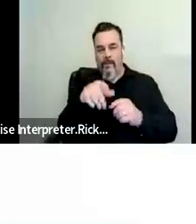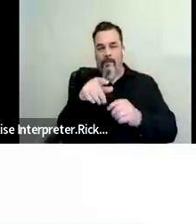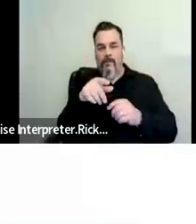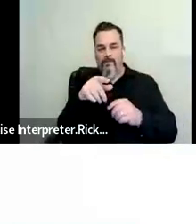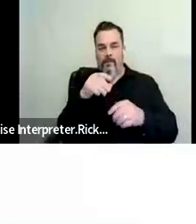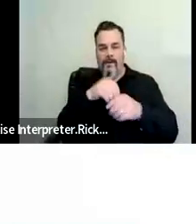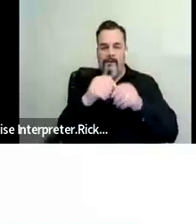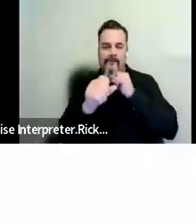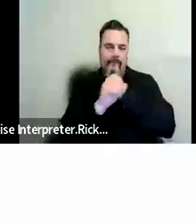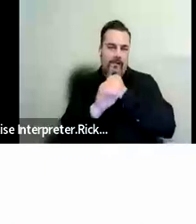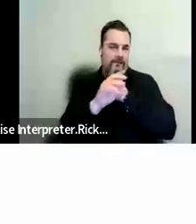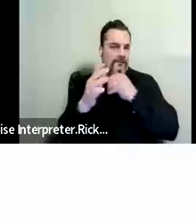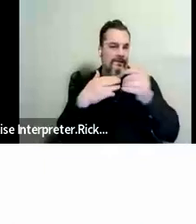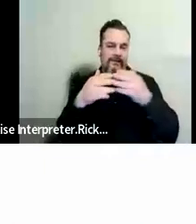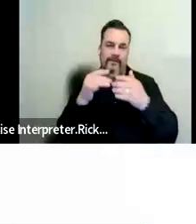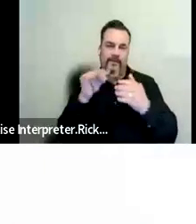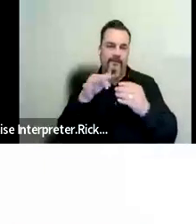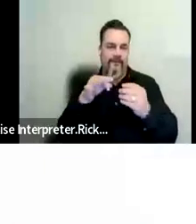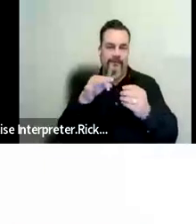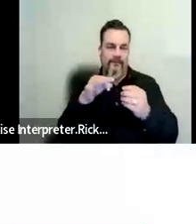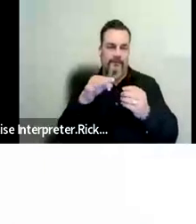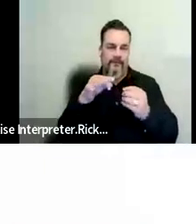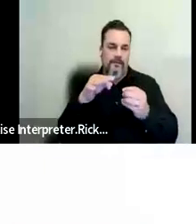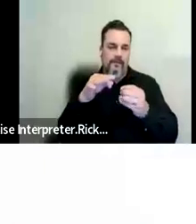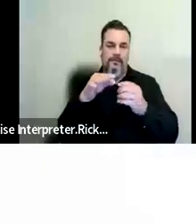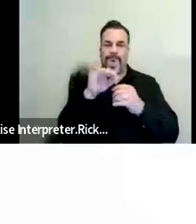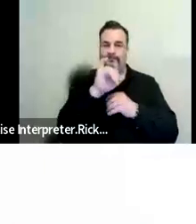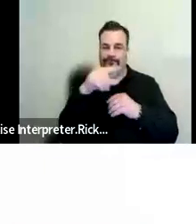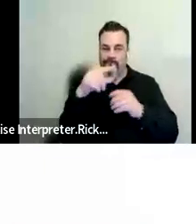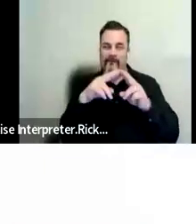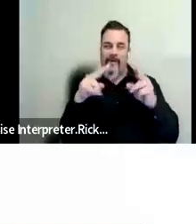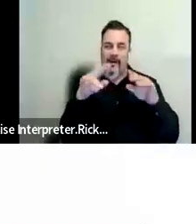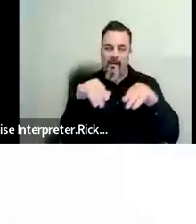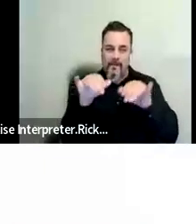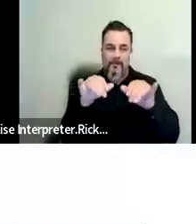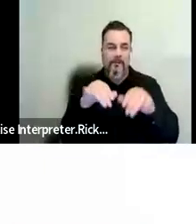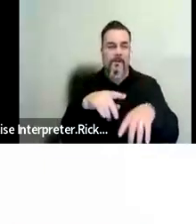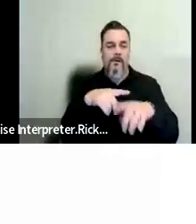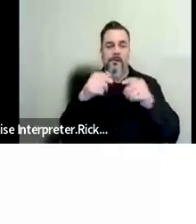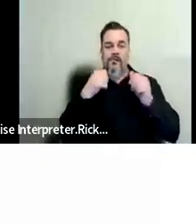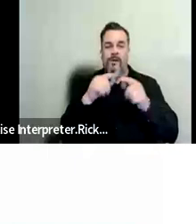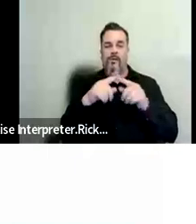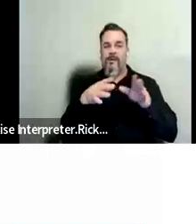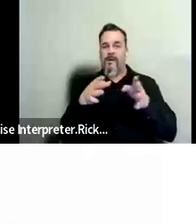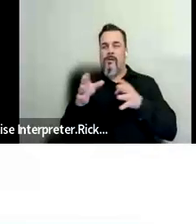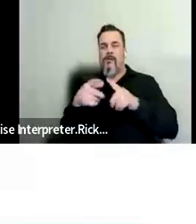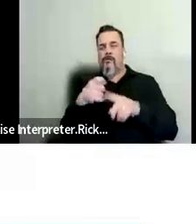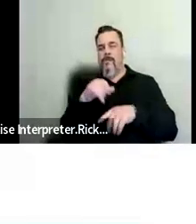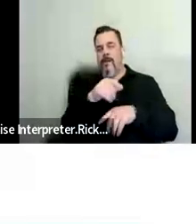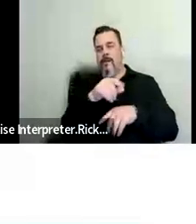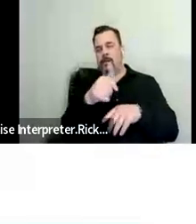in flyers, even if it's off Instagram, it's very common, but trying to get away from that in other